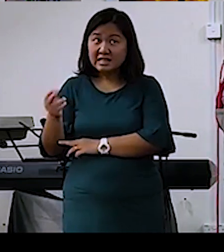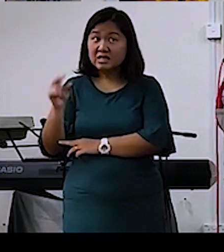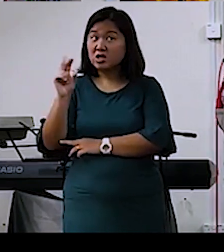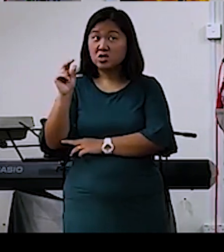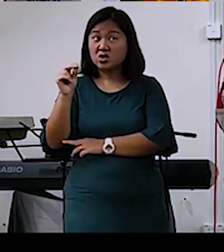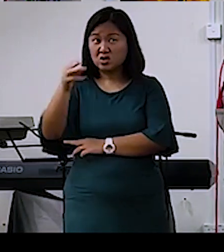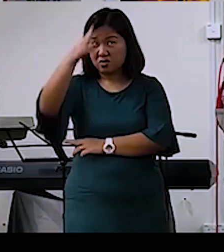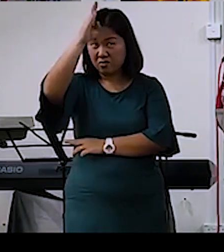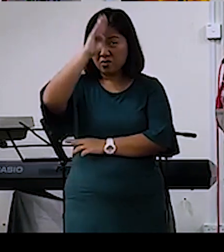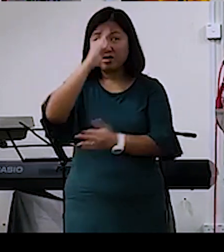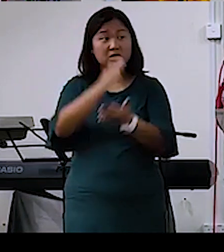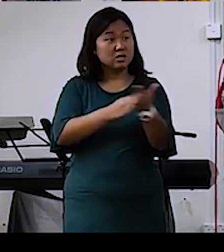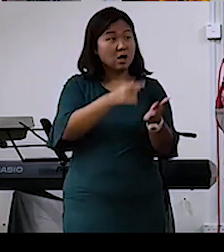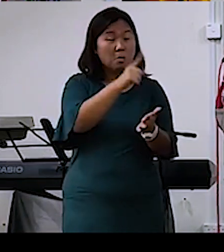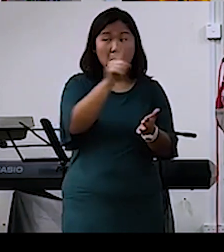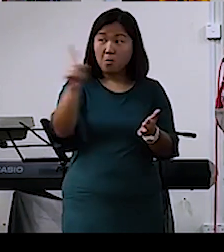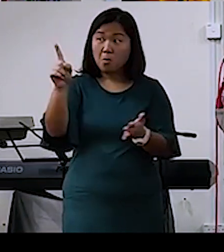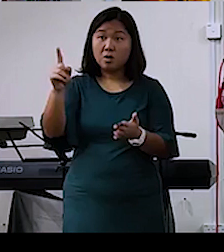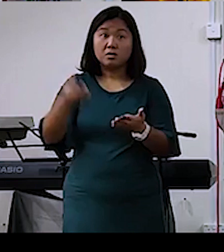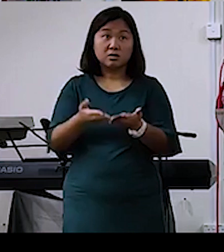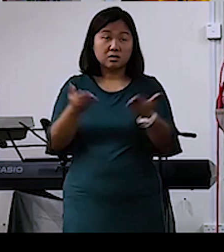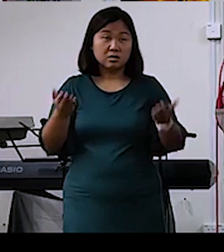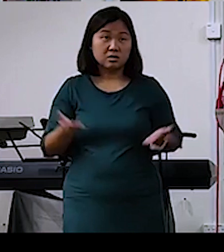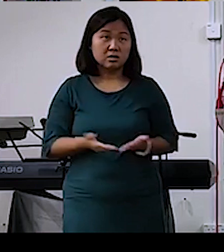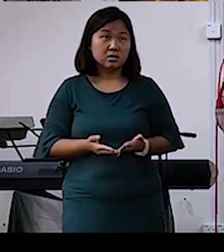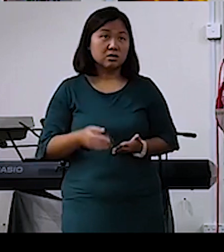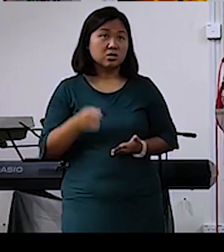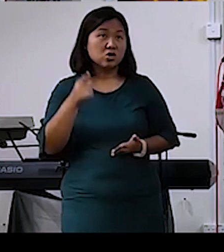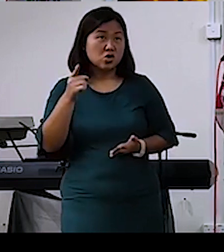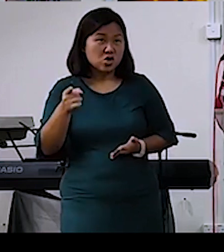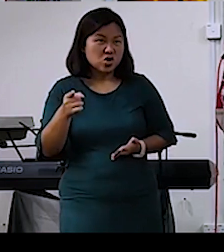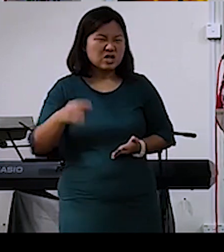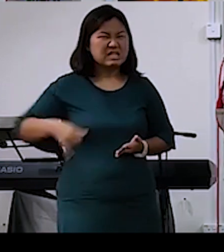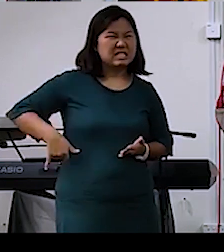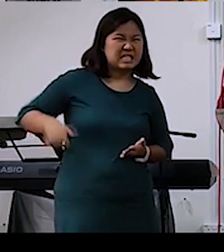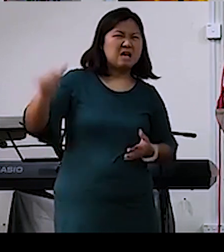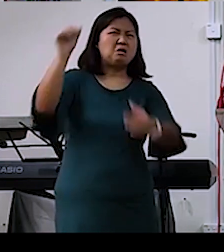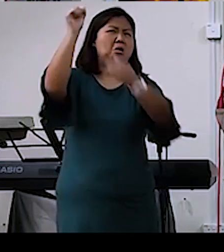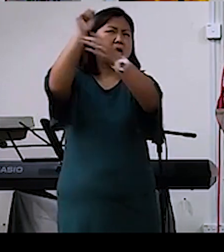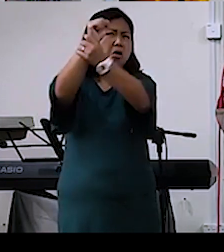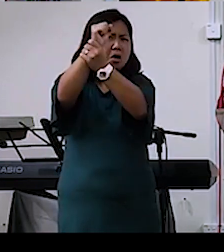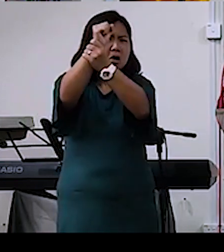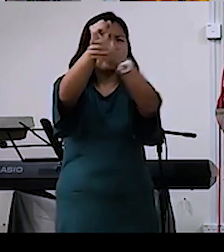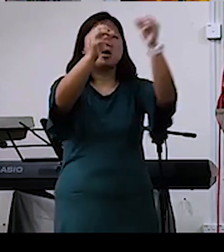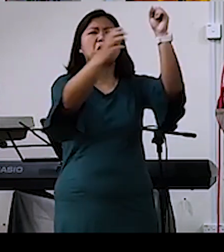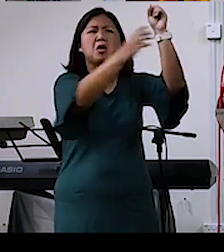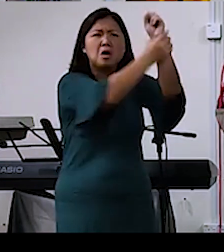saying this again. I feel that someone here,need to hear this. One of the reasons why you are still in that bondage because you have not renounced. That whatever